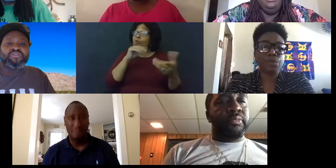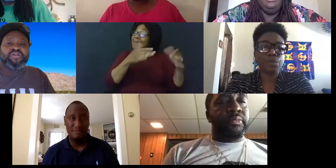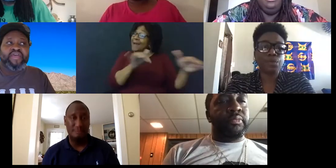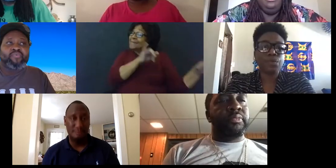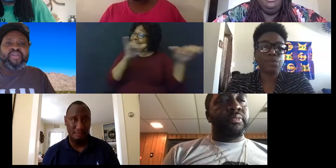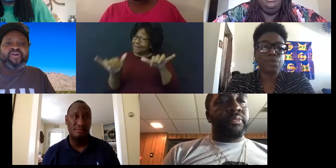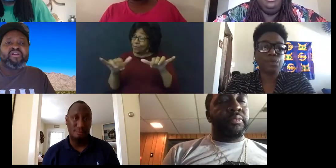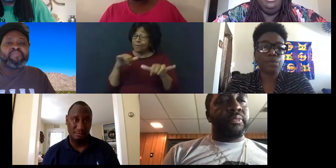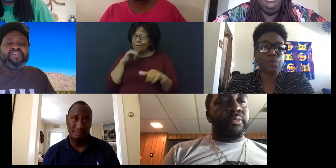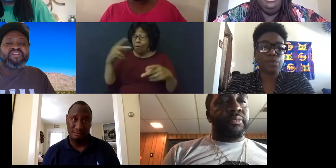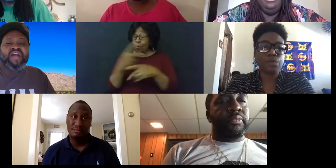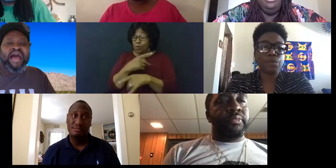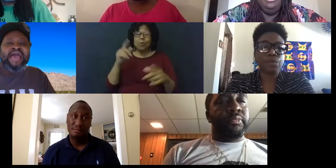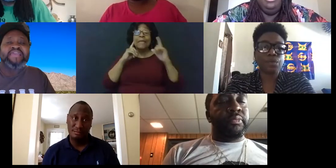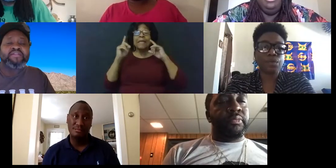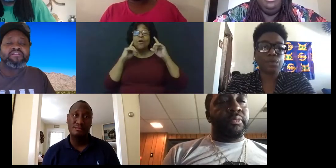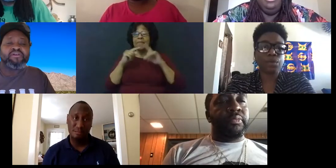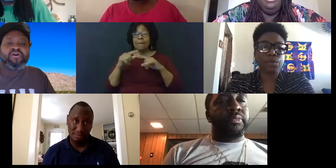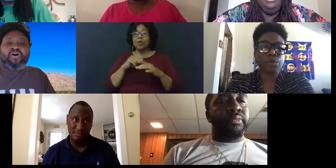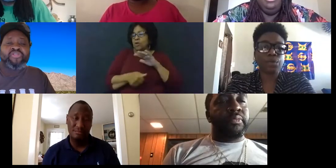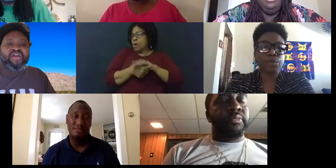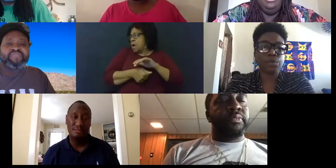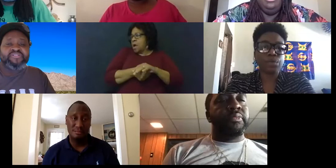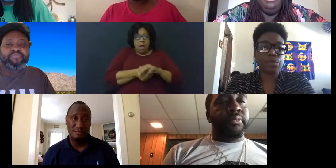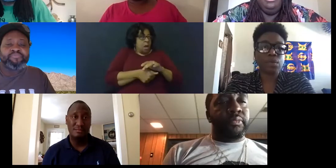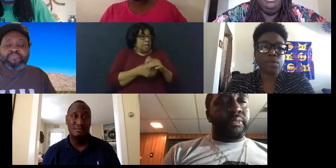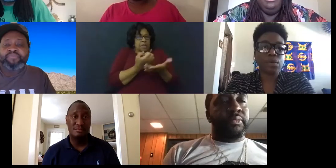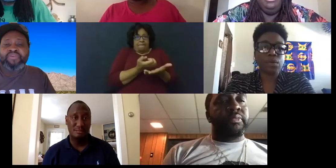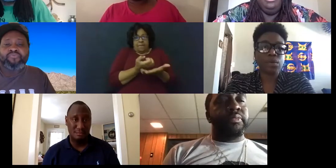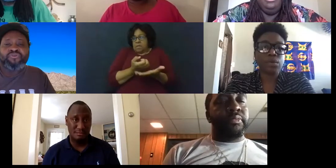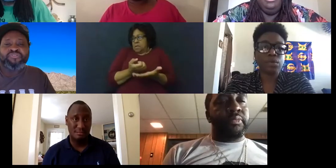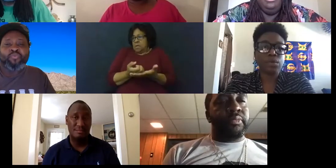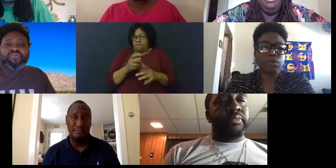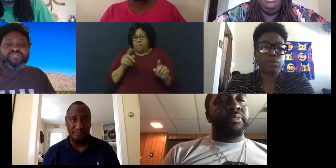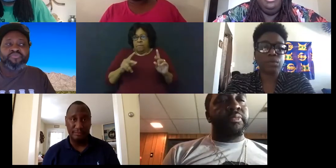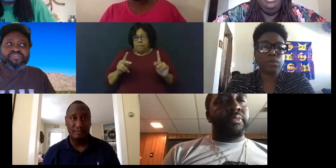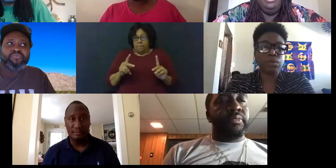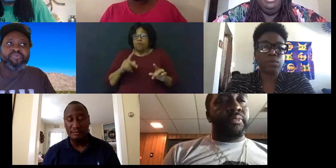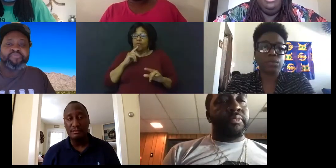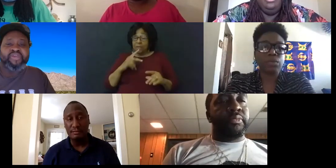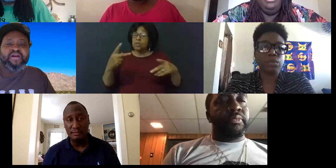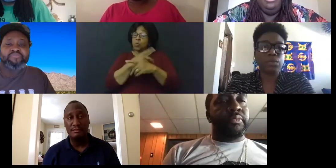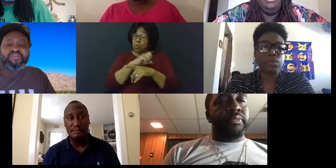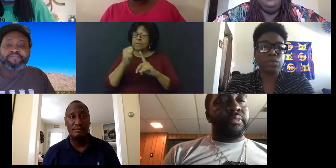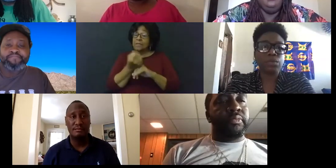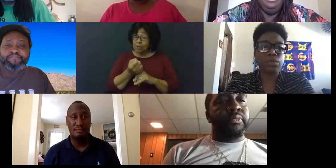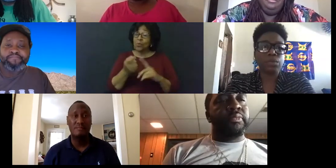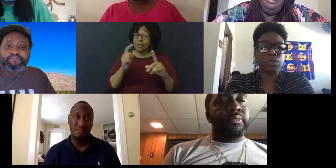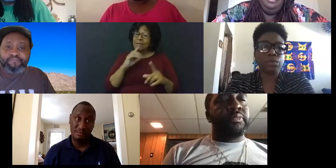worse, that we're now hearing because they're hiding all the evidence from the people. So it's a worse situation than what people make it out to